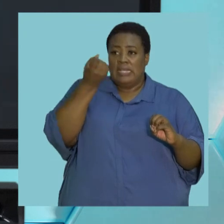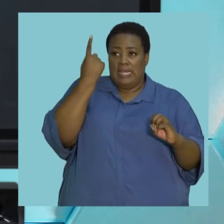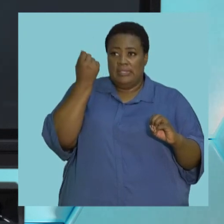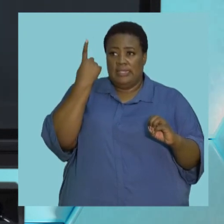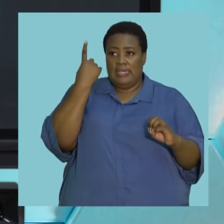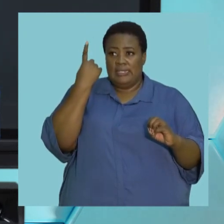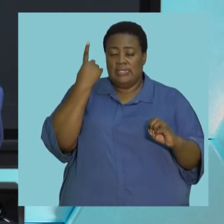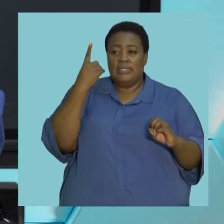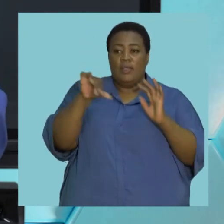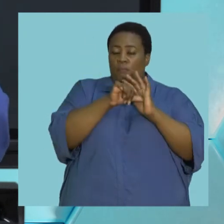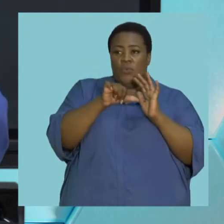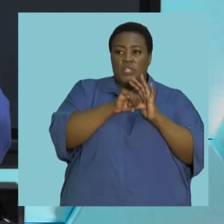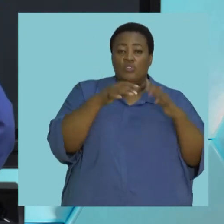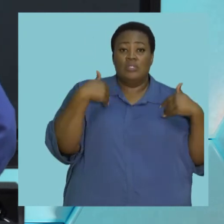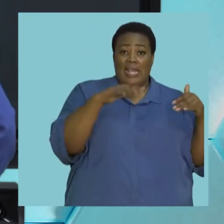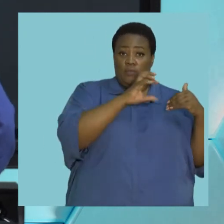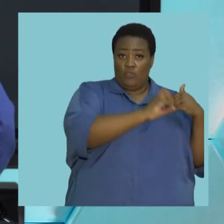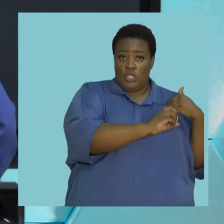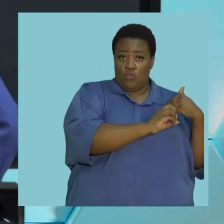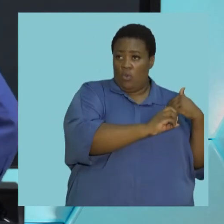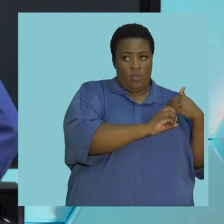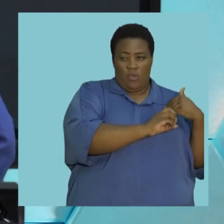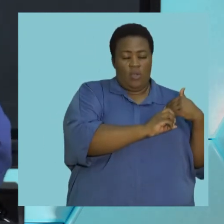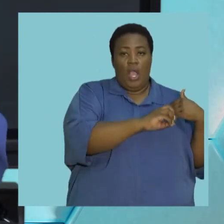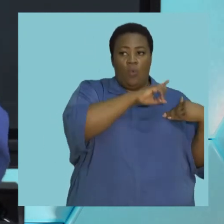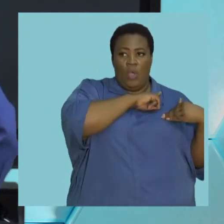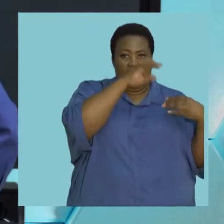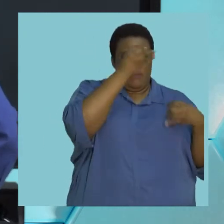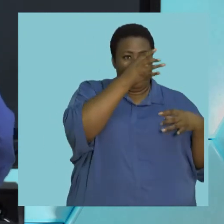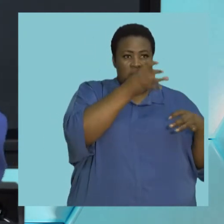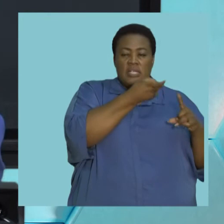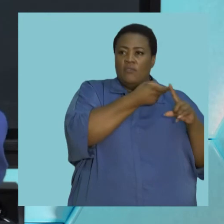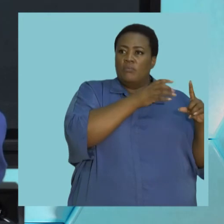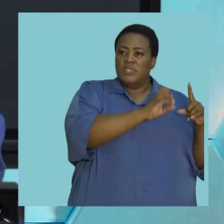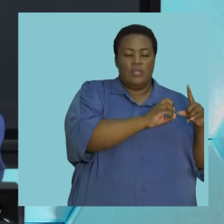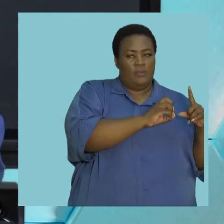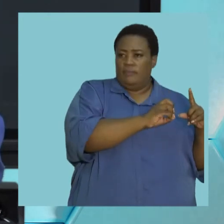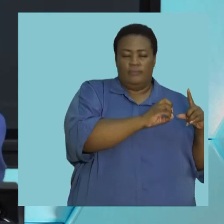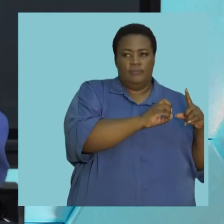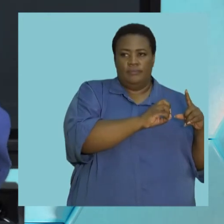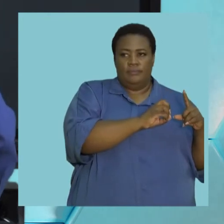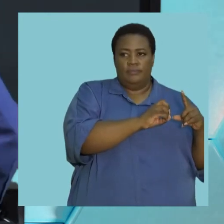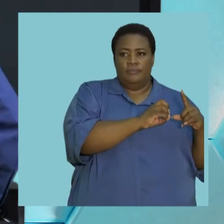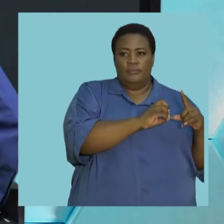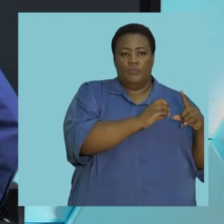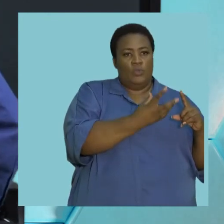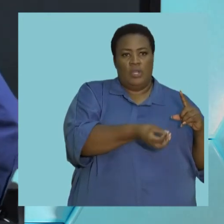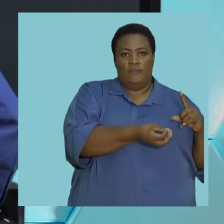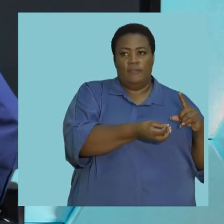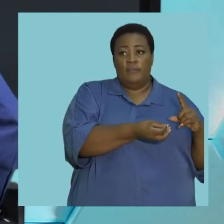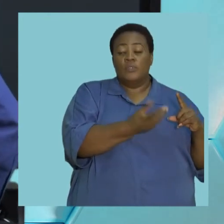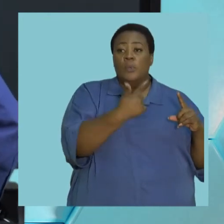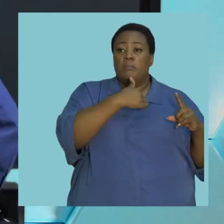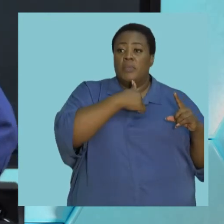to then understand that it's not important for us to start from 0, as we don't have any information on the table for 0